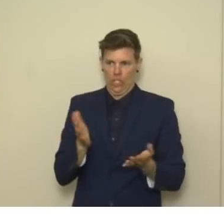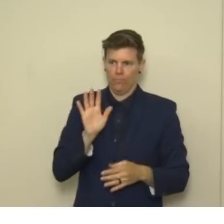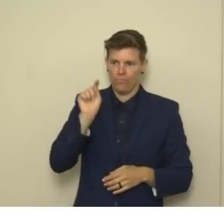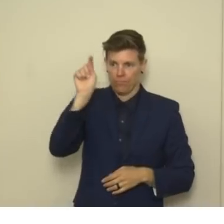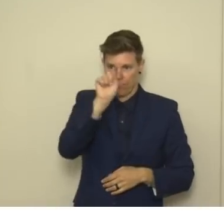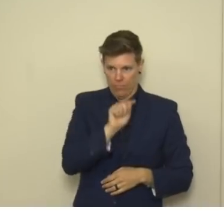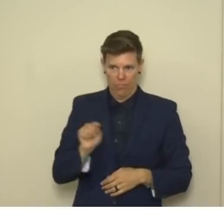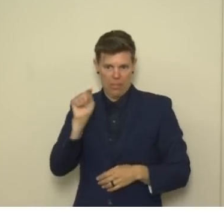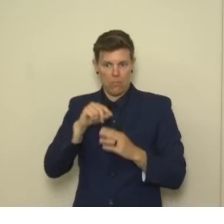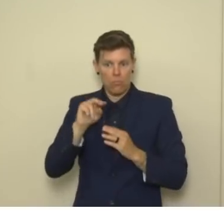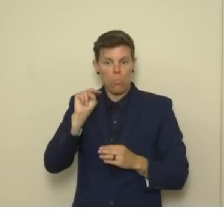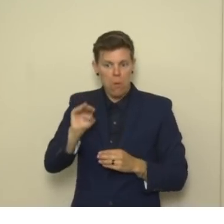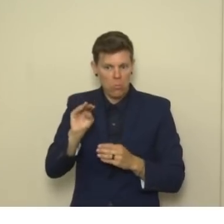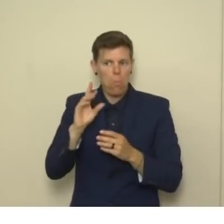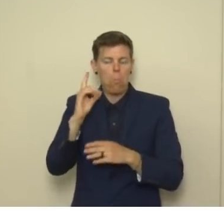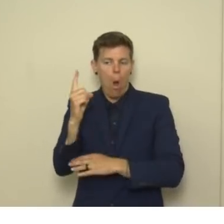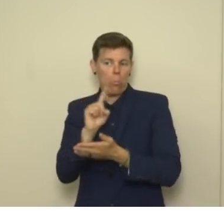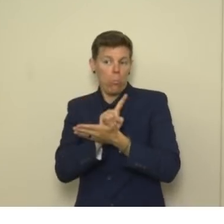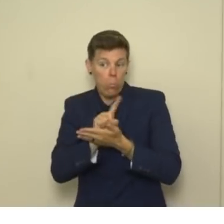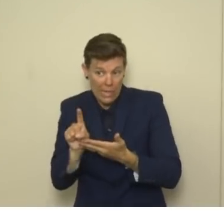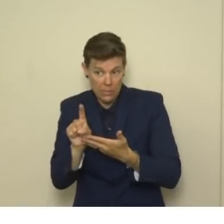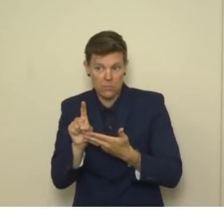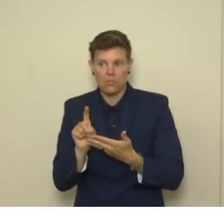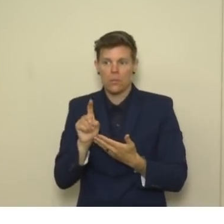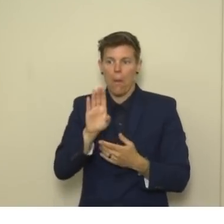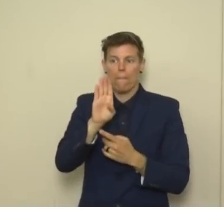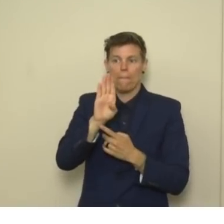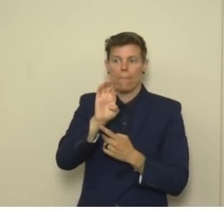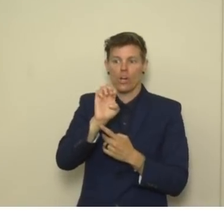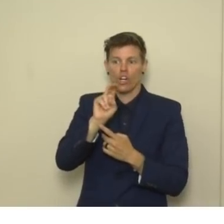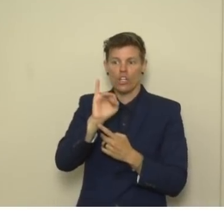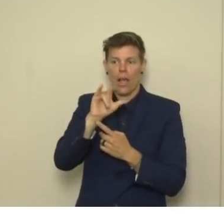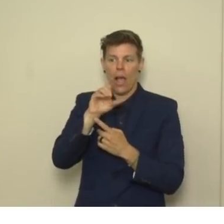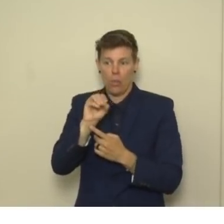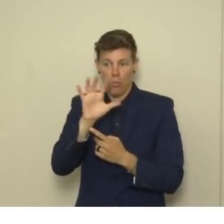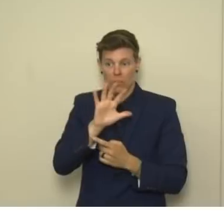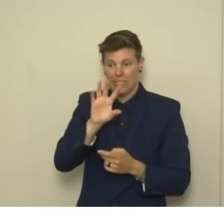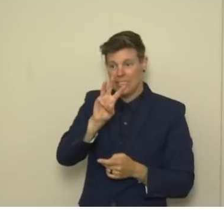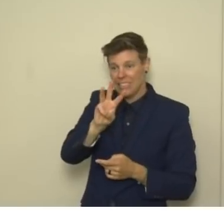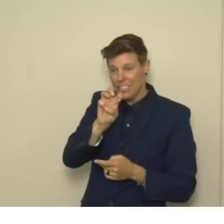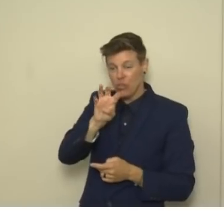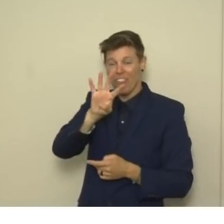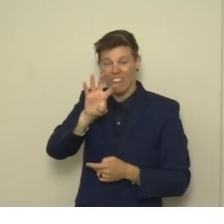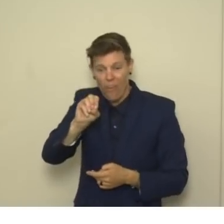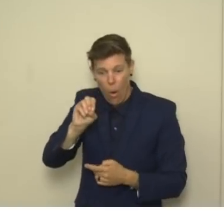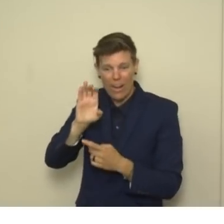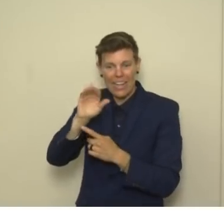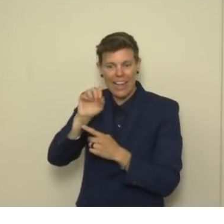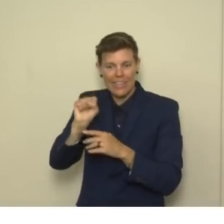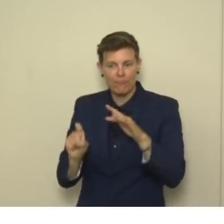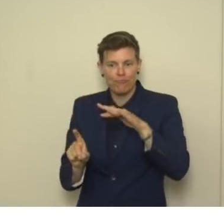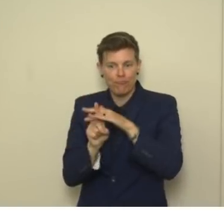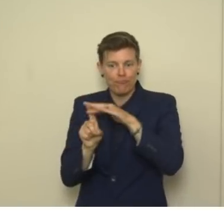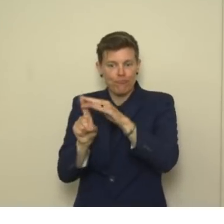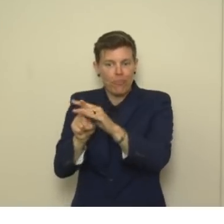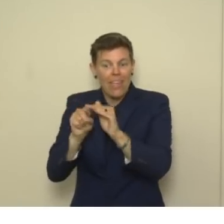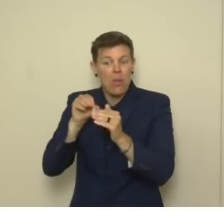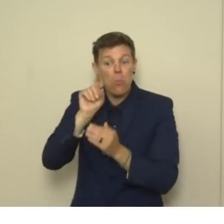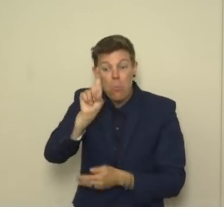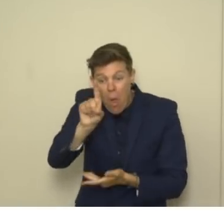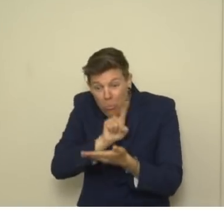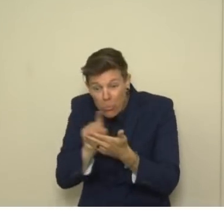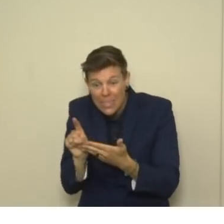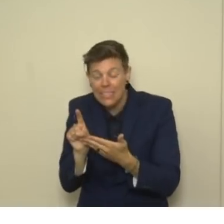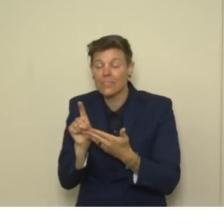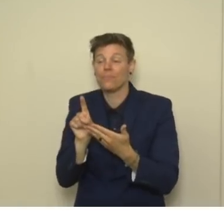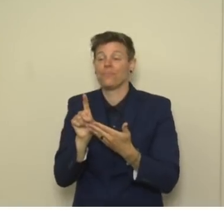Bernalillo County, 649 cases in 1 week. Doña Ana, 275. And now Lee County, which